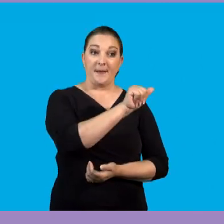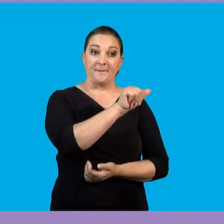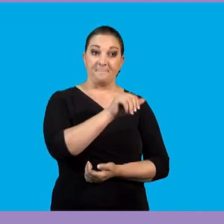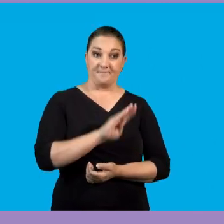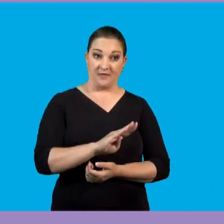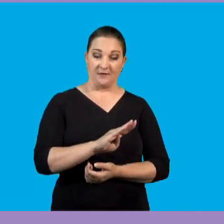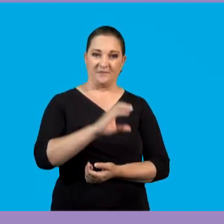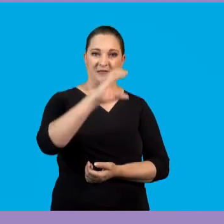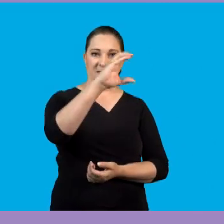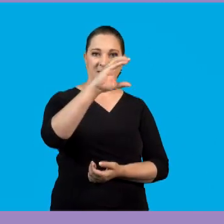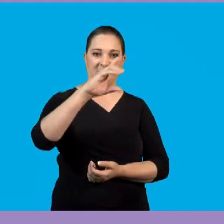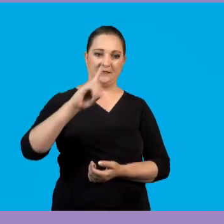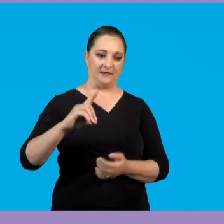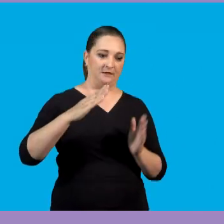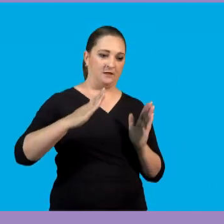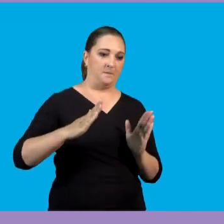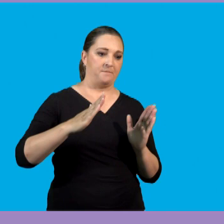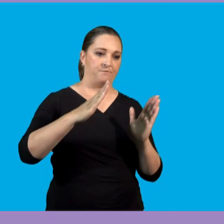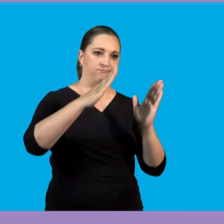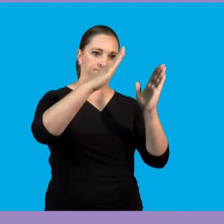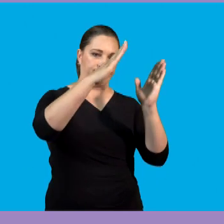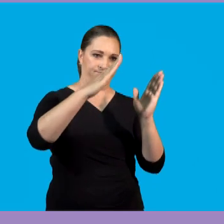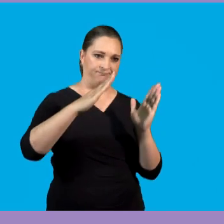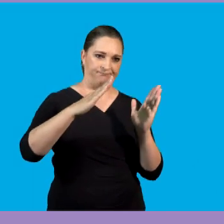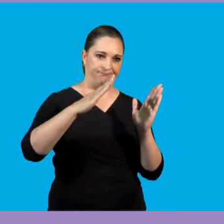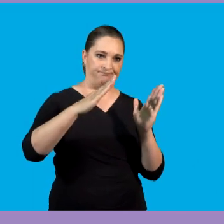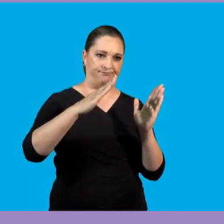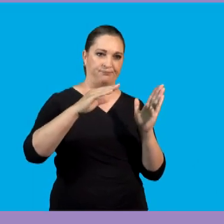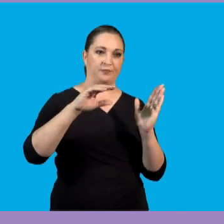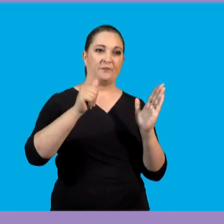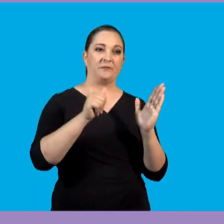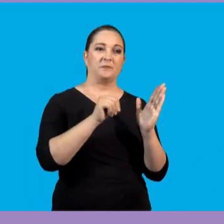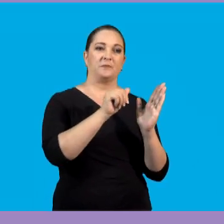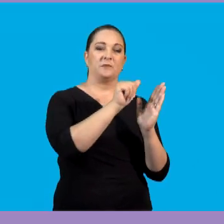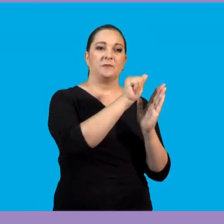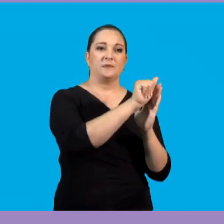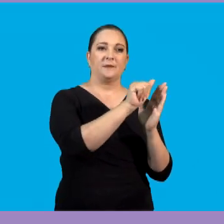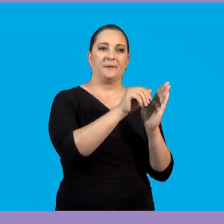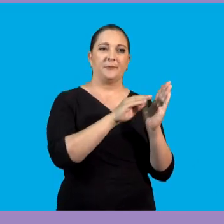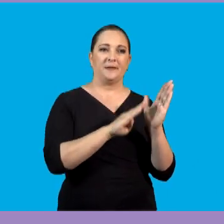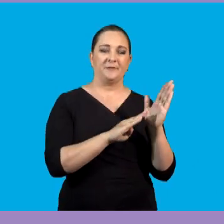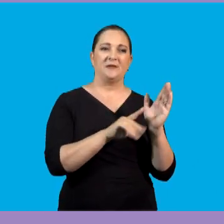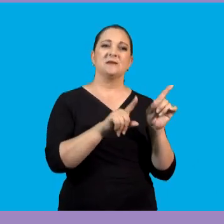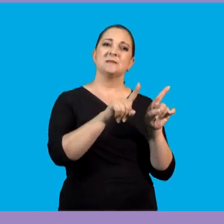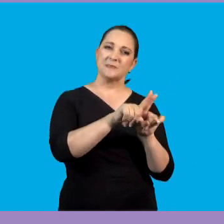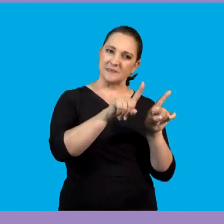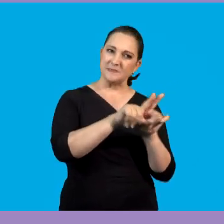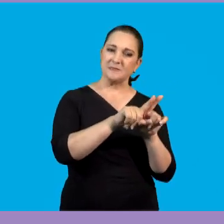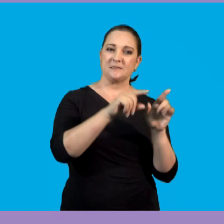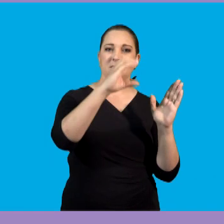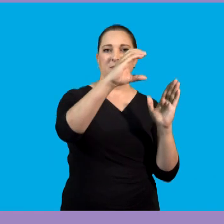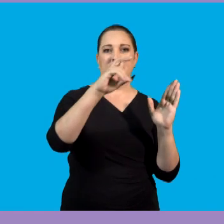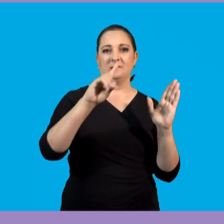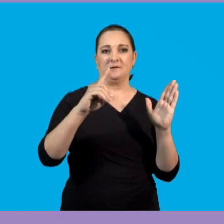parallel to CD and AE is equal to DE as we are shown in our diagram. Prove